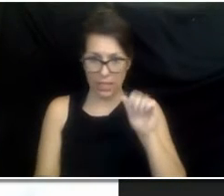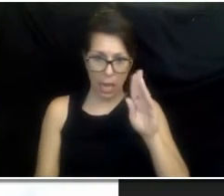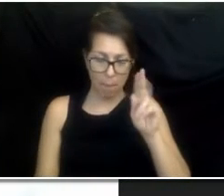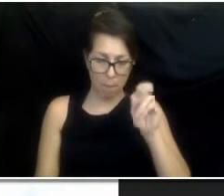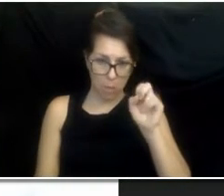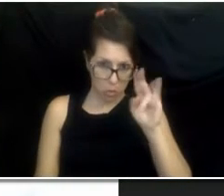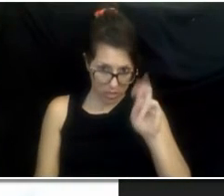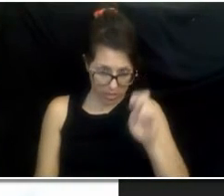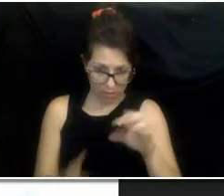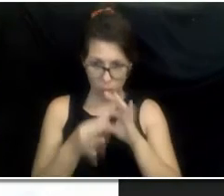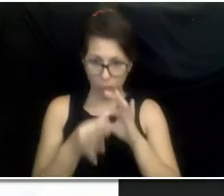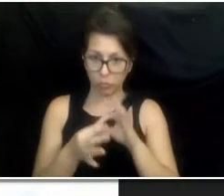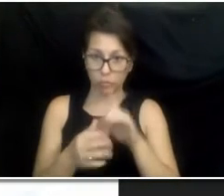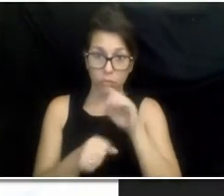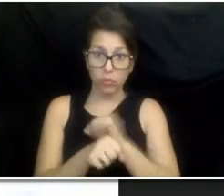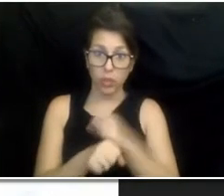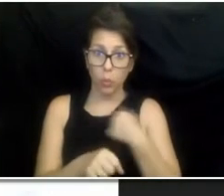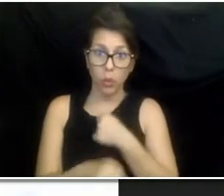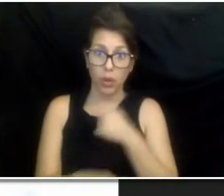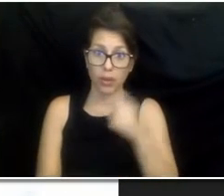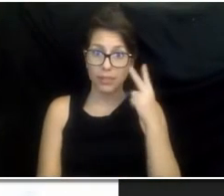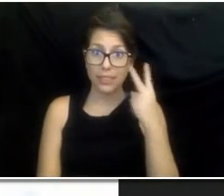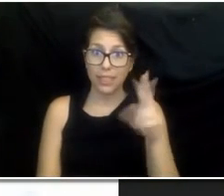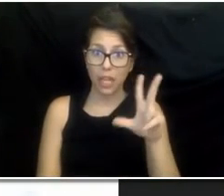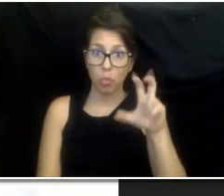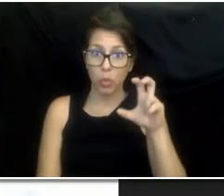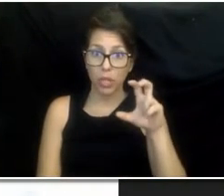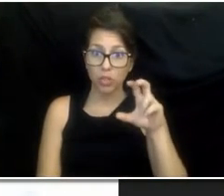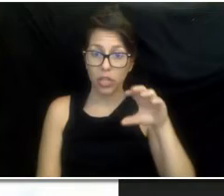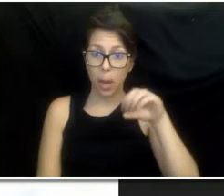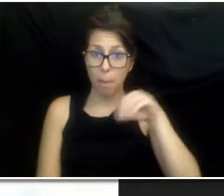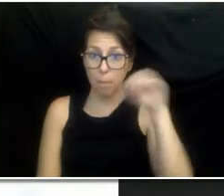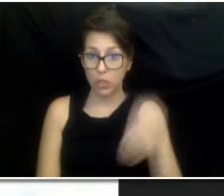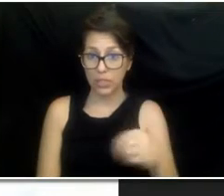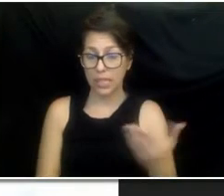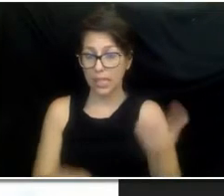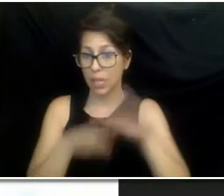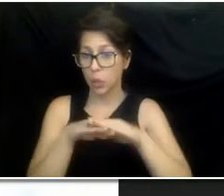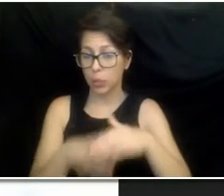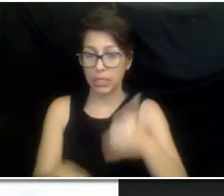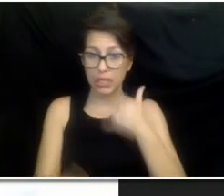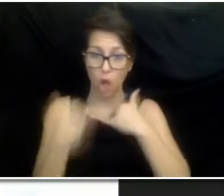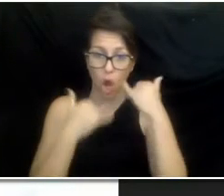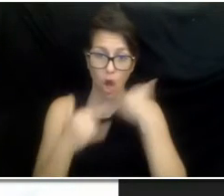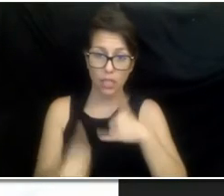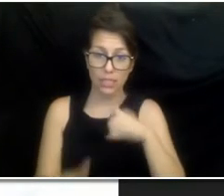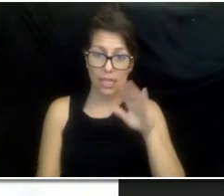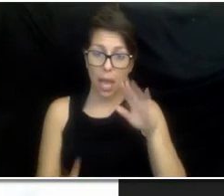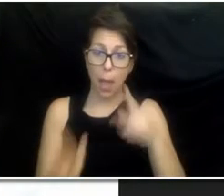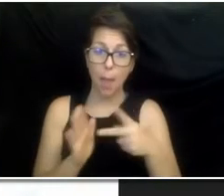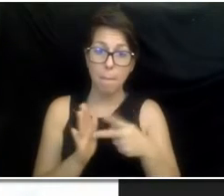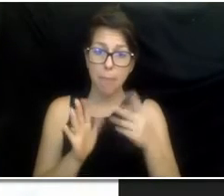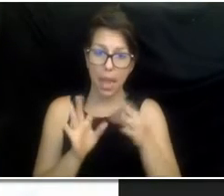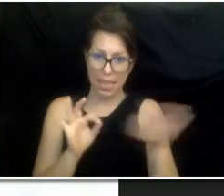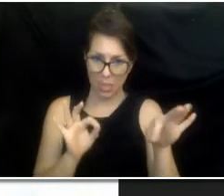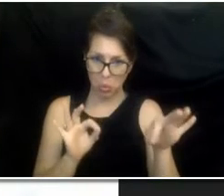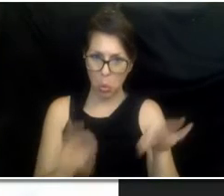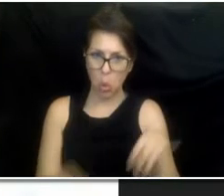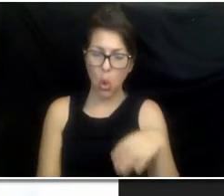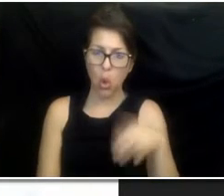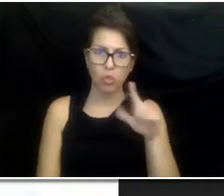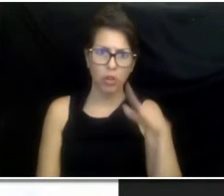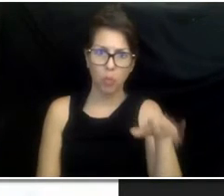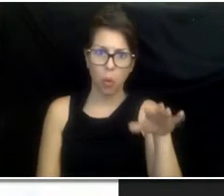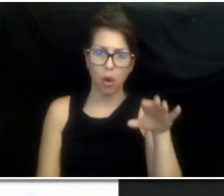domestic violence sexual assault and child abuse um so as we we ask all of you